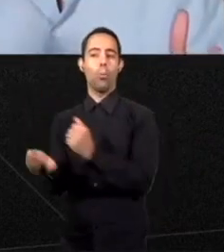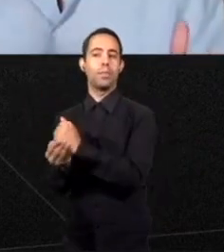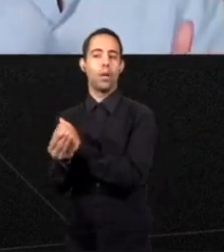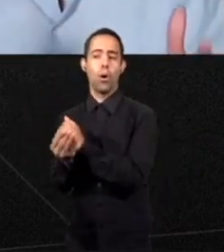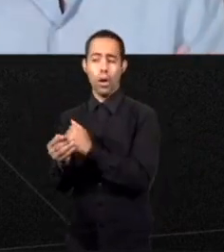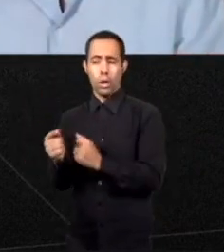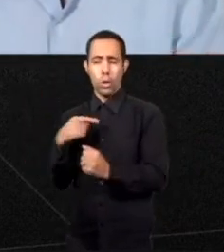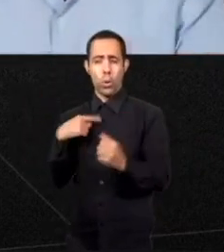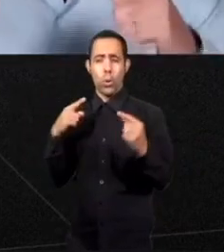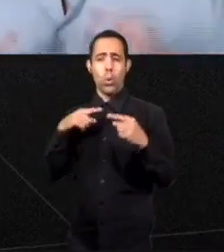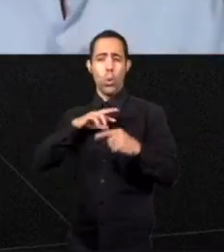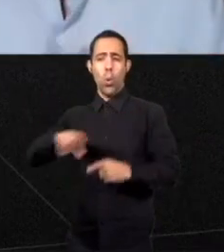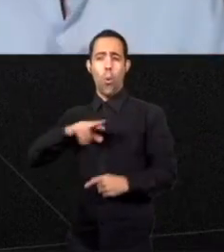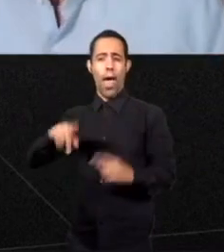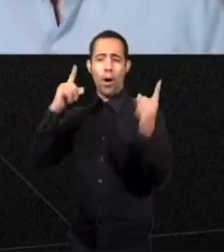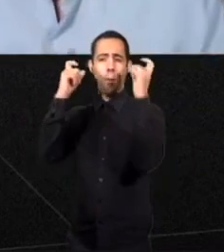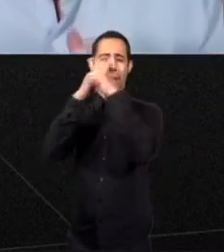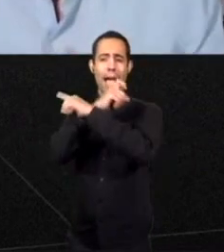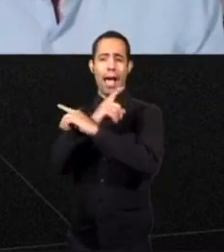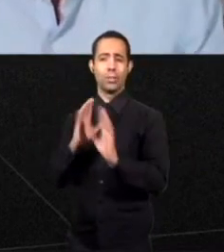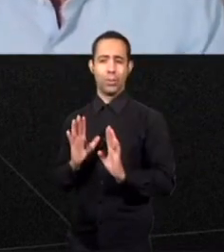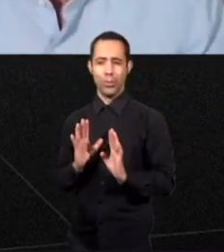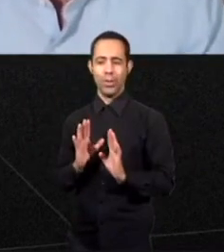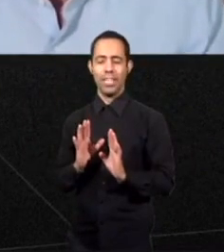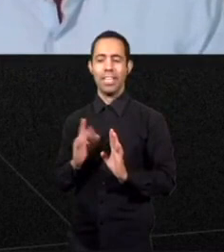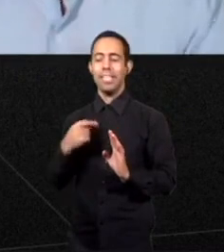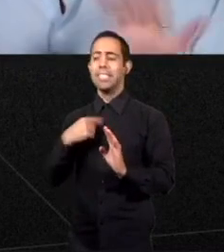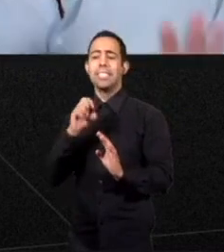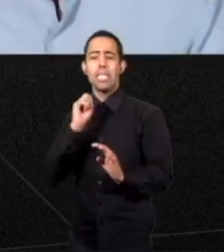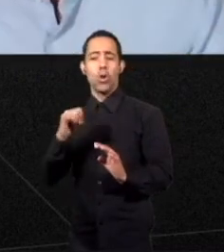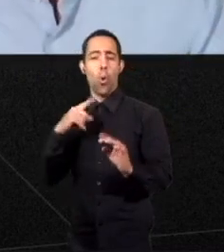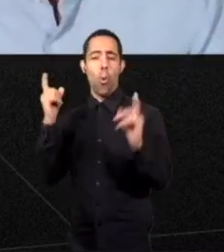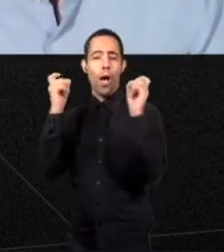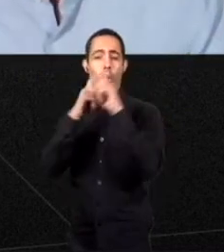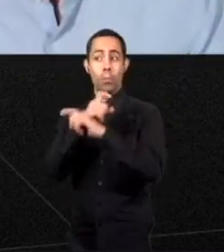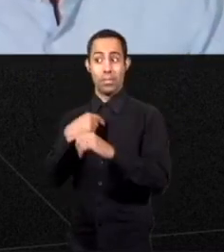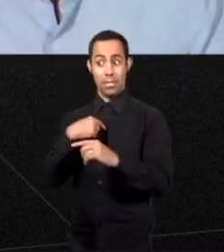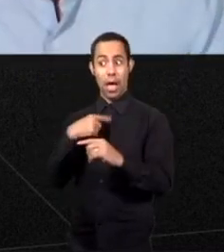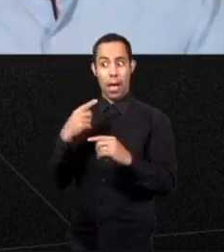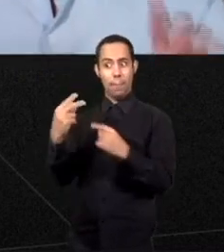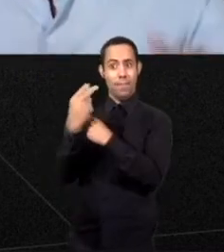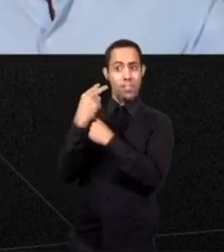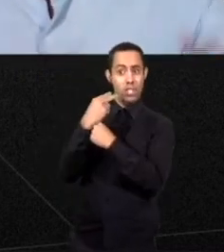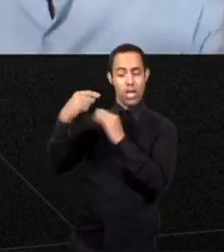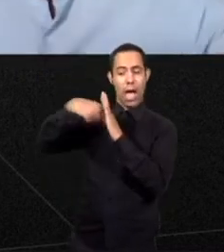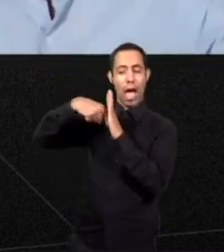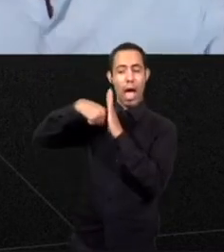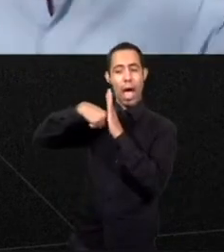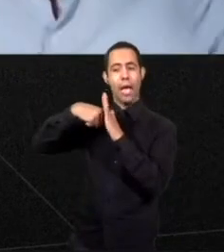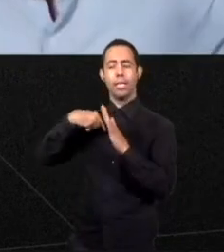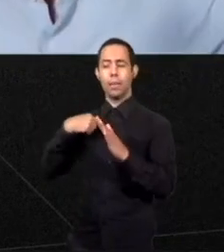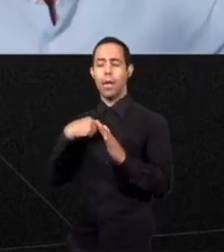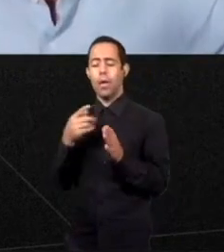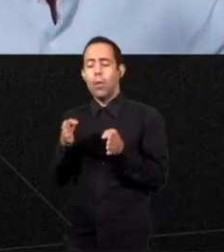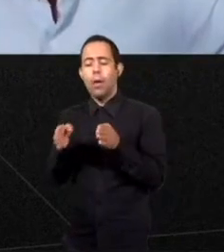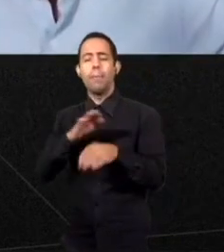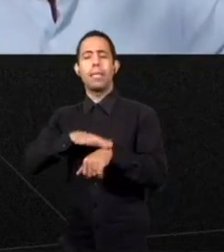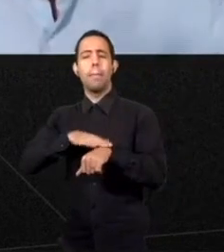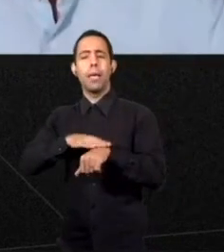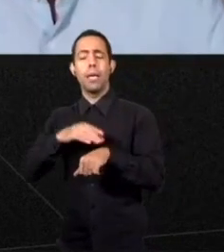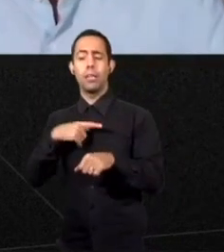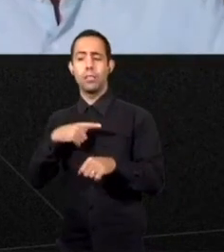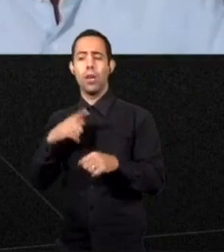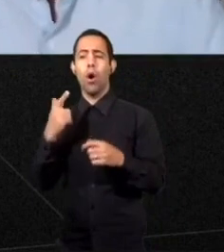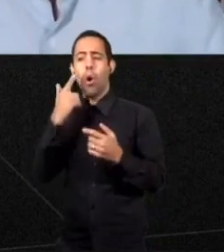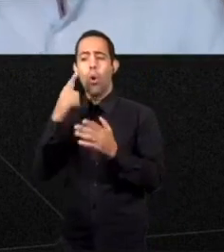to start following me in the middle of the pandemic, it's not too complicated to start monitoring the government in the middle